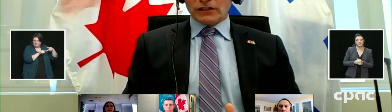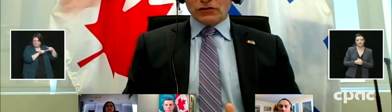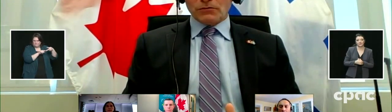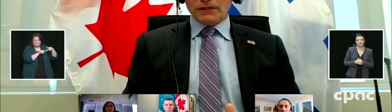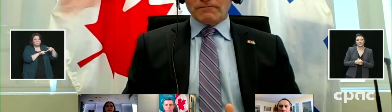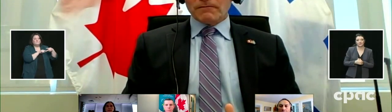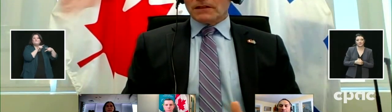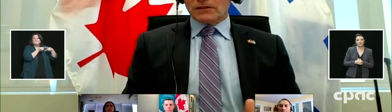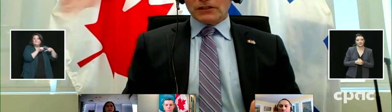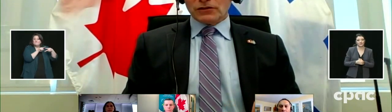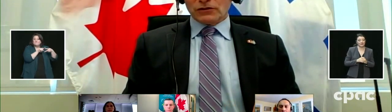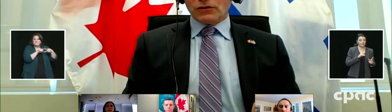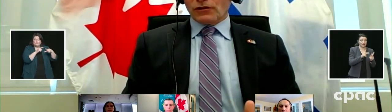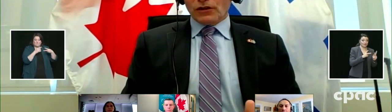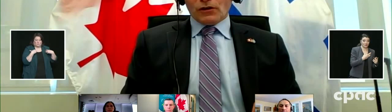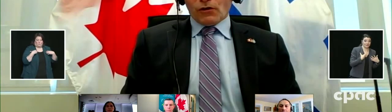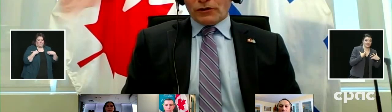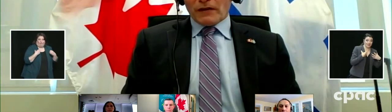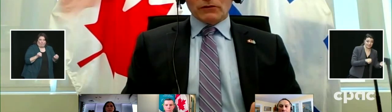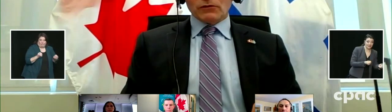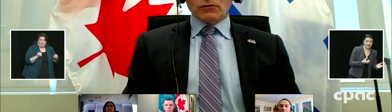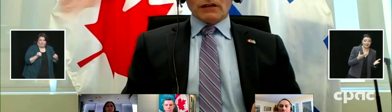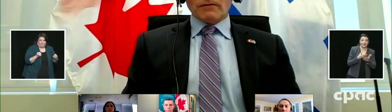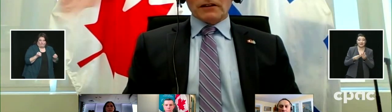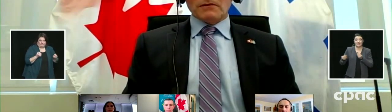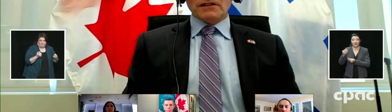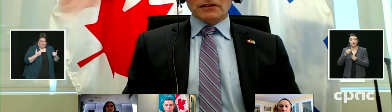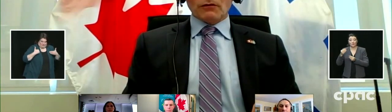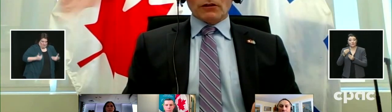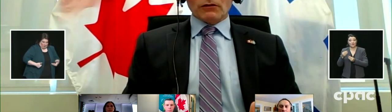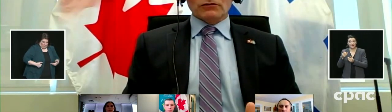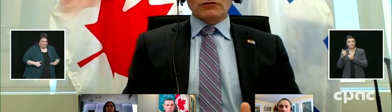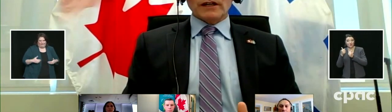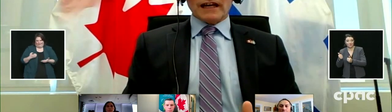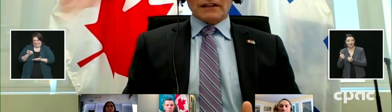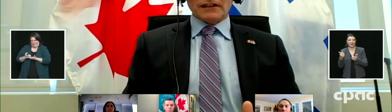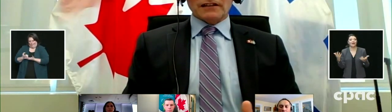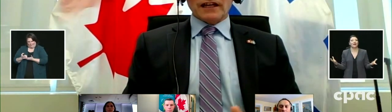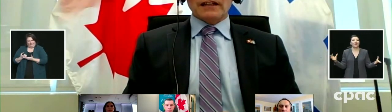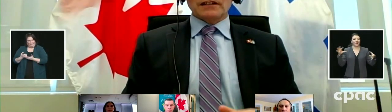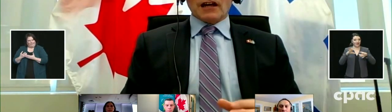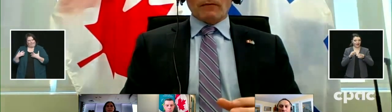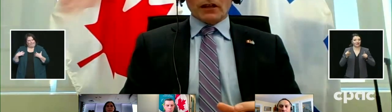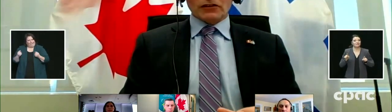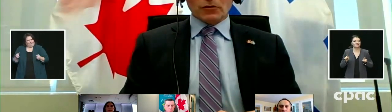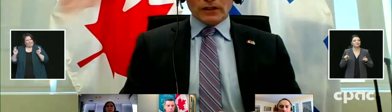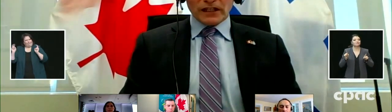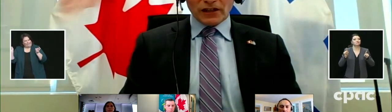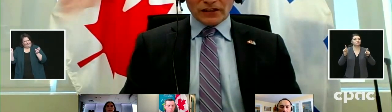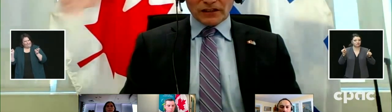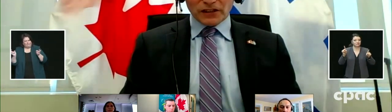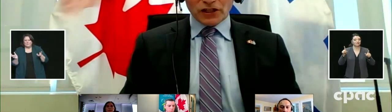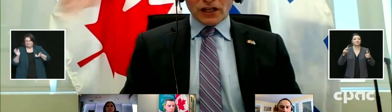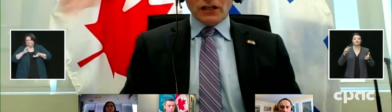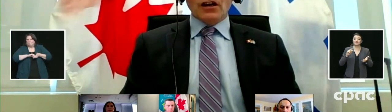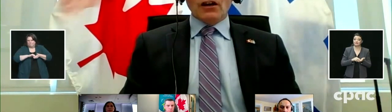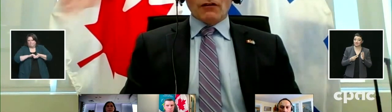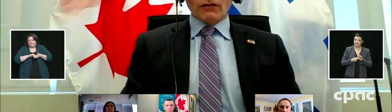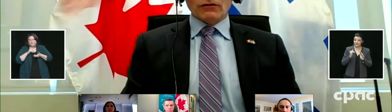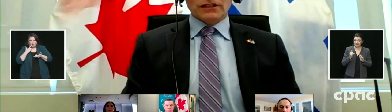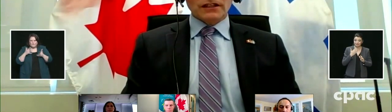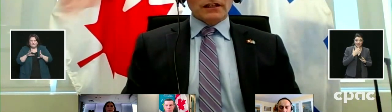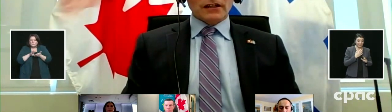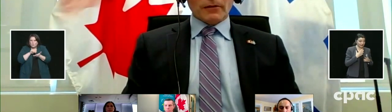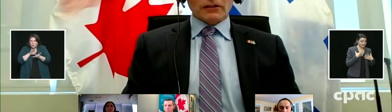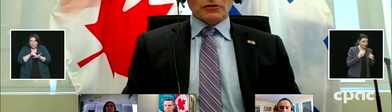santé de l'économie. C'est ce qu'on a appris au cours de la pandémie, c'est ce qu'on va continuer à garder en tête, c'est qu'en prenant soin de la santé des gens, on